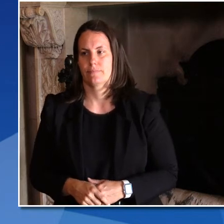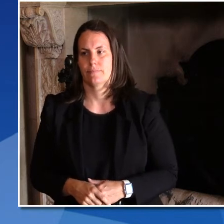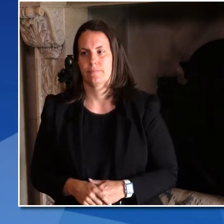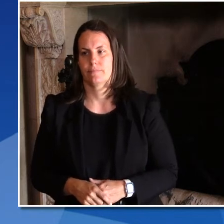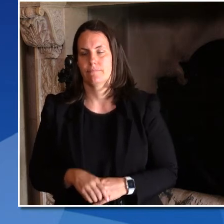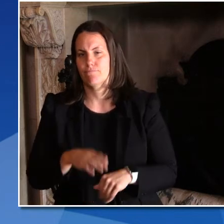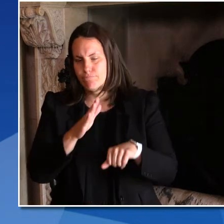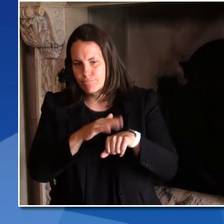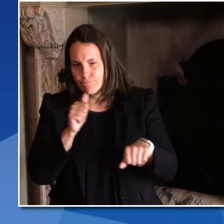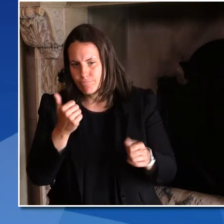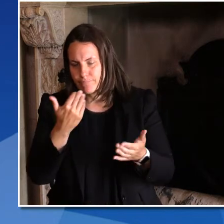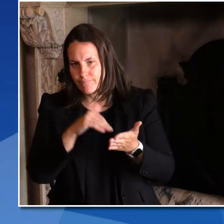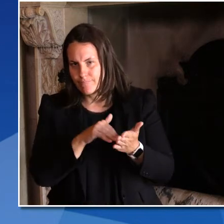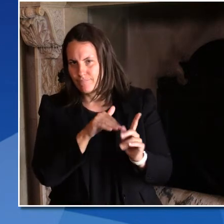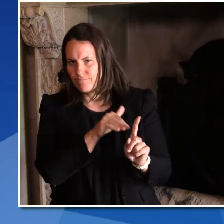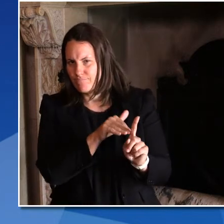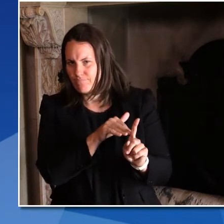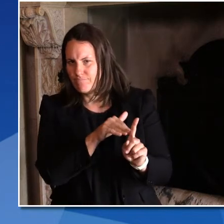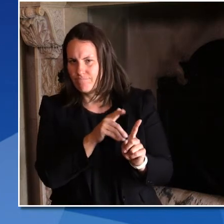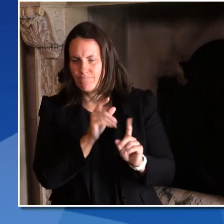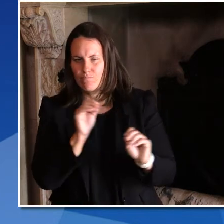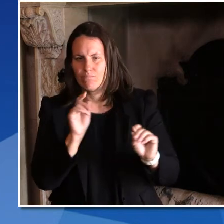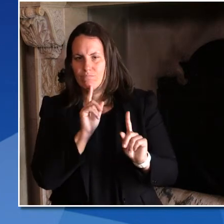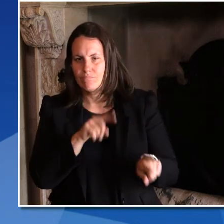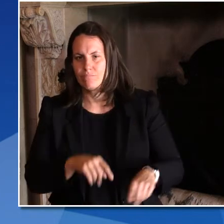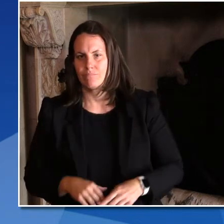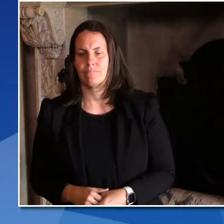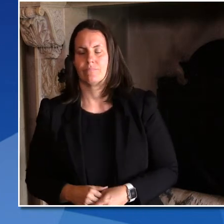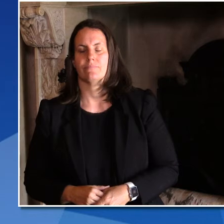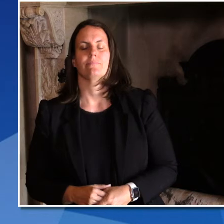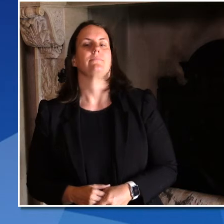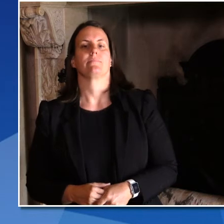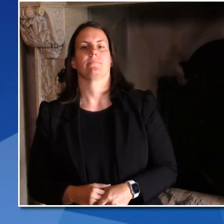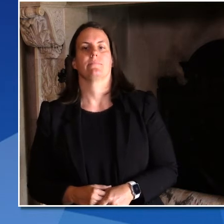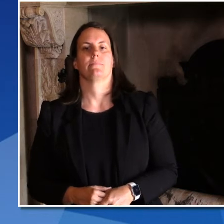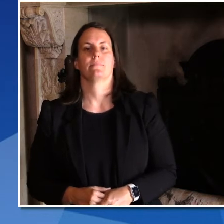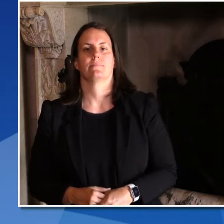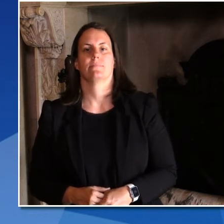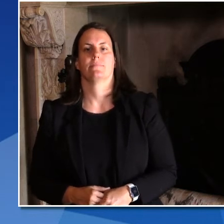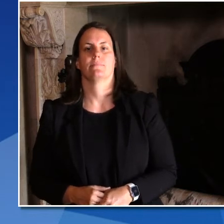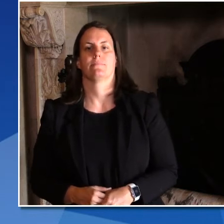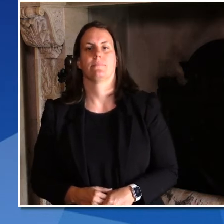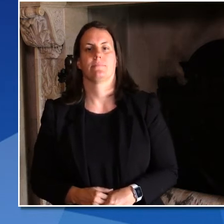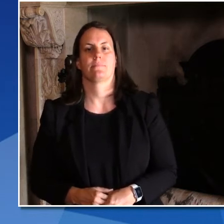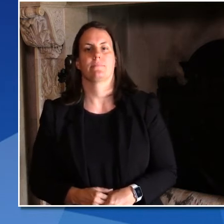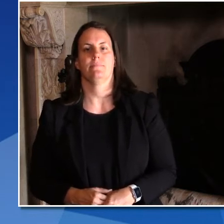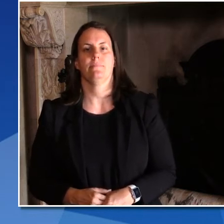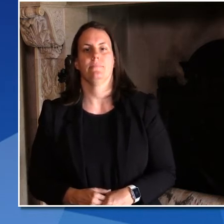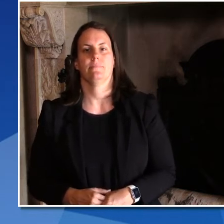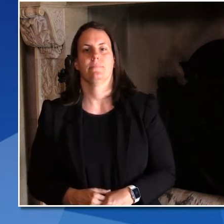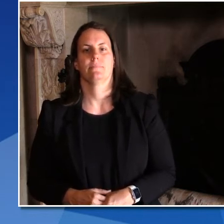And a reminder, *6 to unmute your phone. Melanie Conklin from Wisconsin Examiner.